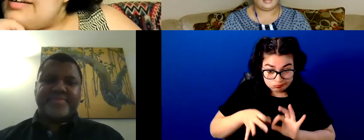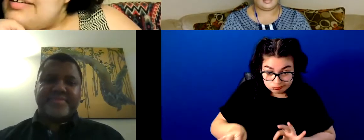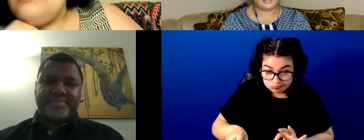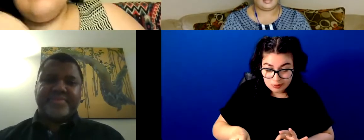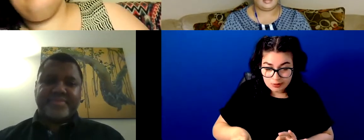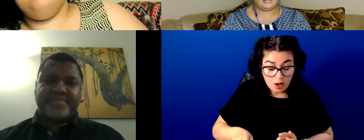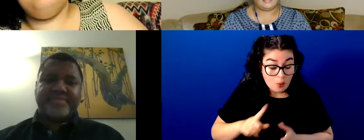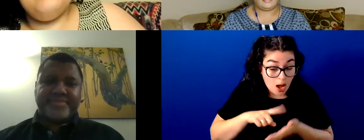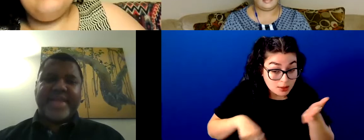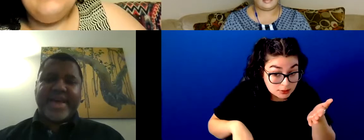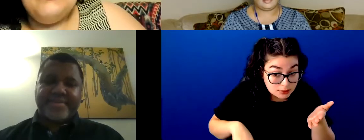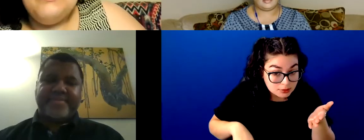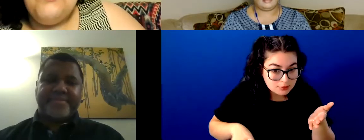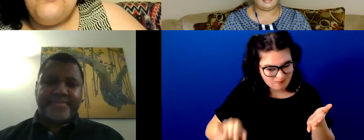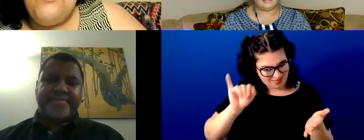But